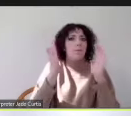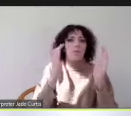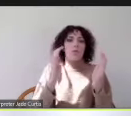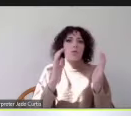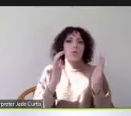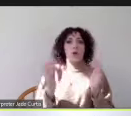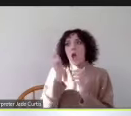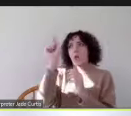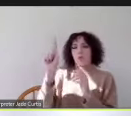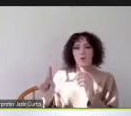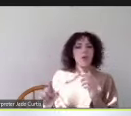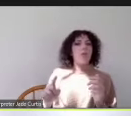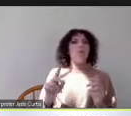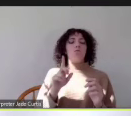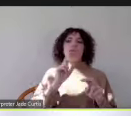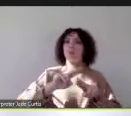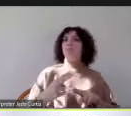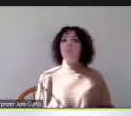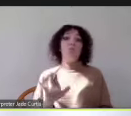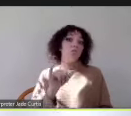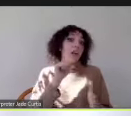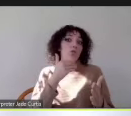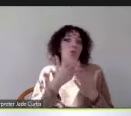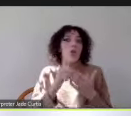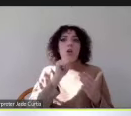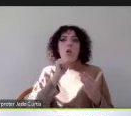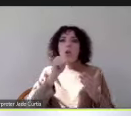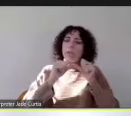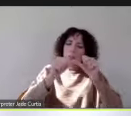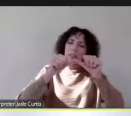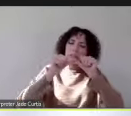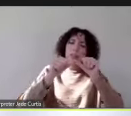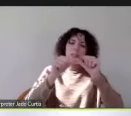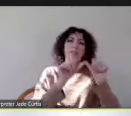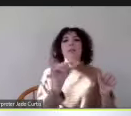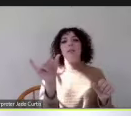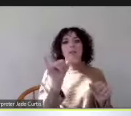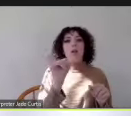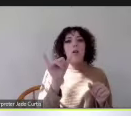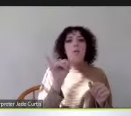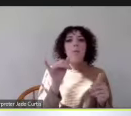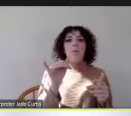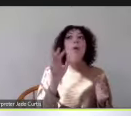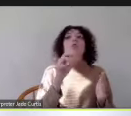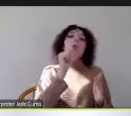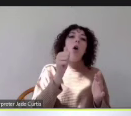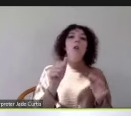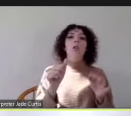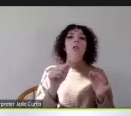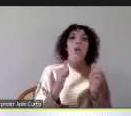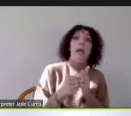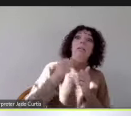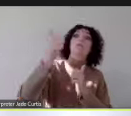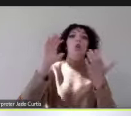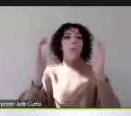counterparts. And that's good news. So they're not persisting as as far as the total